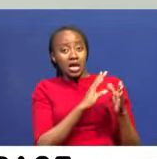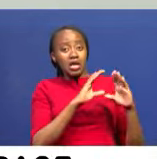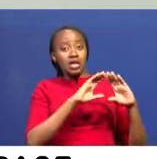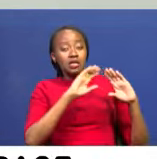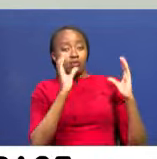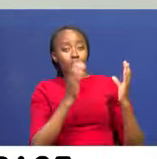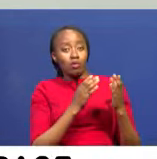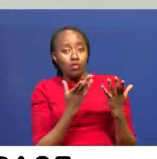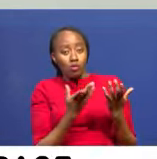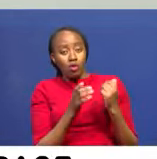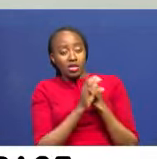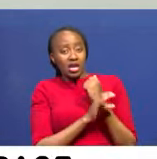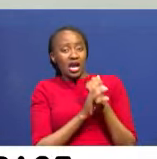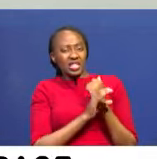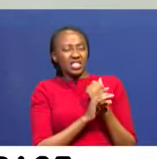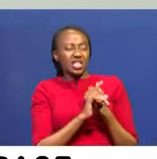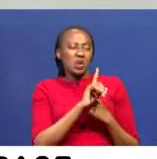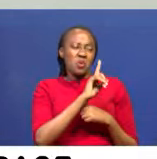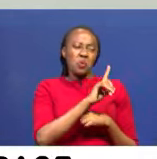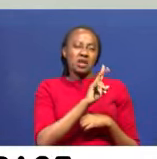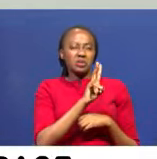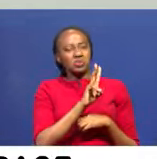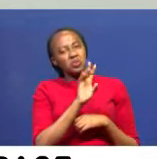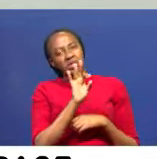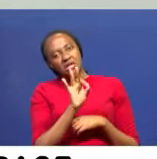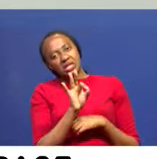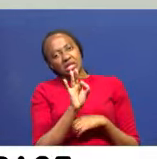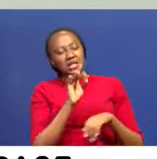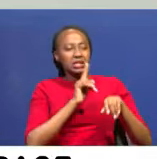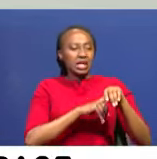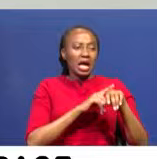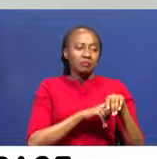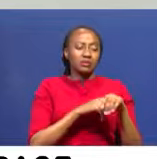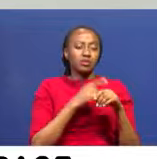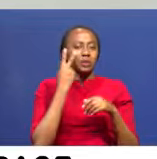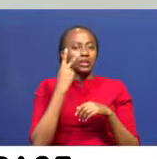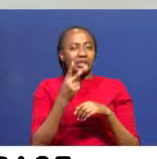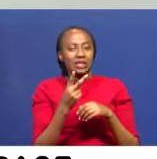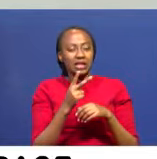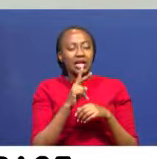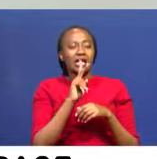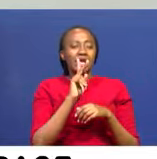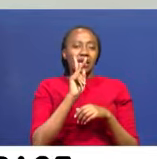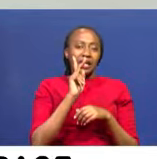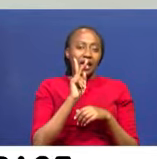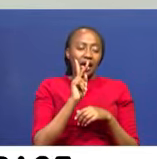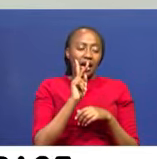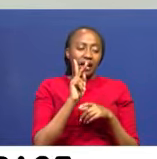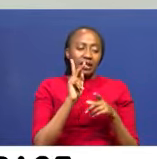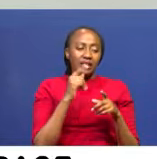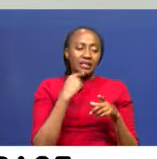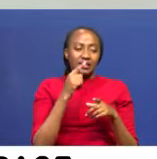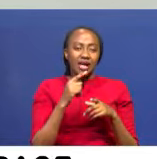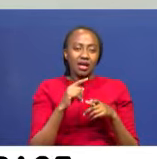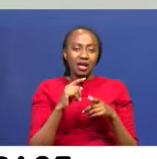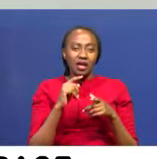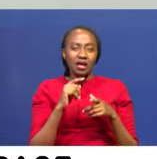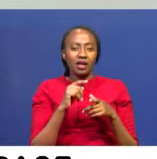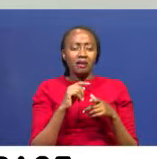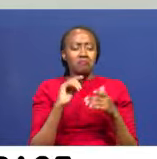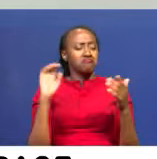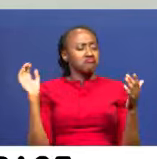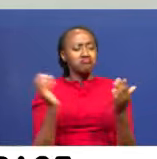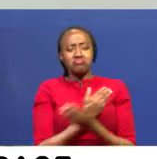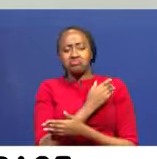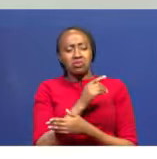you witness not once, not twice or thrice, we see KMPDC rolling out some drugs within various pharmacies across the